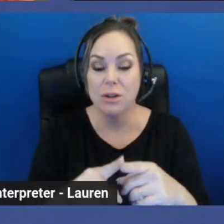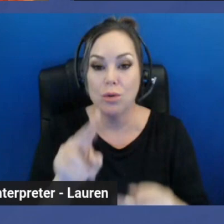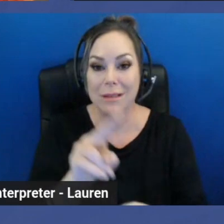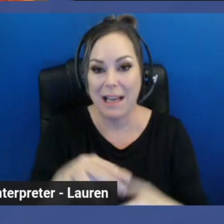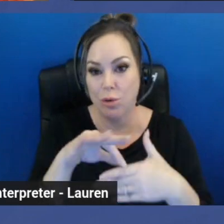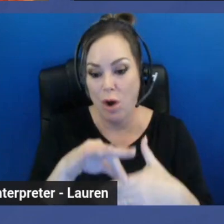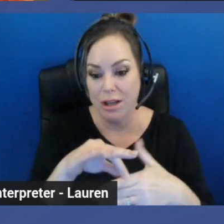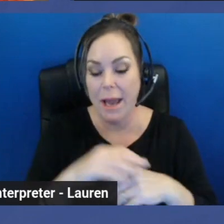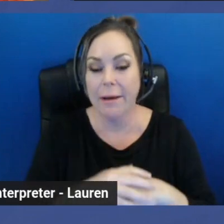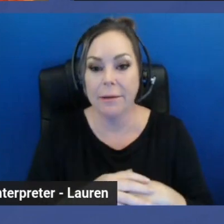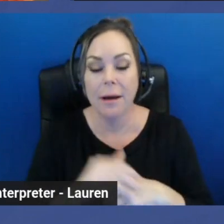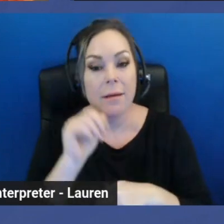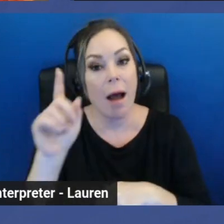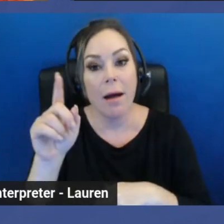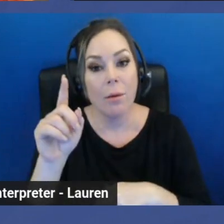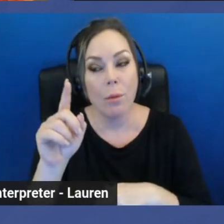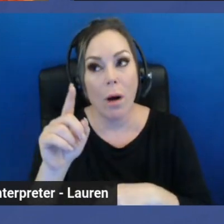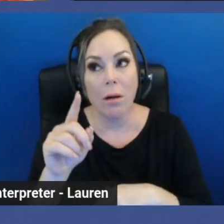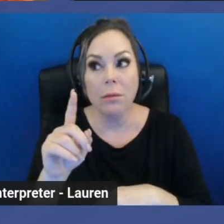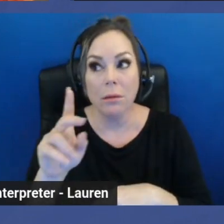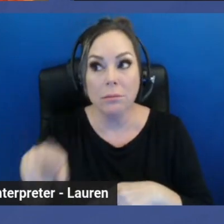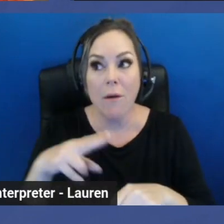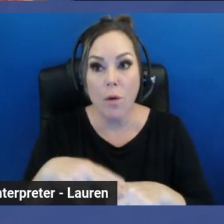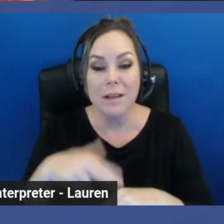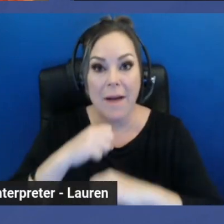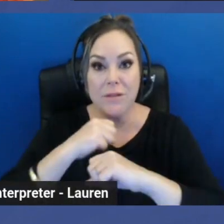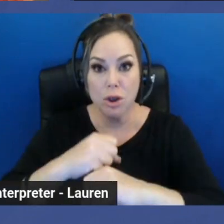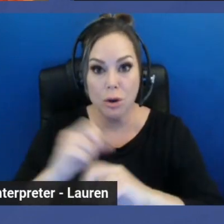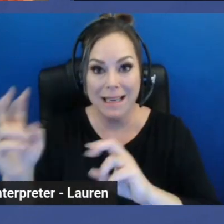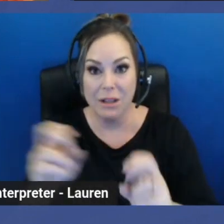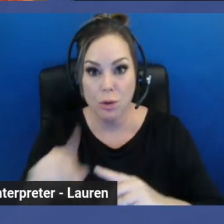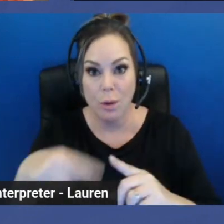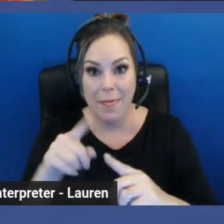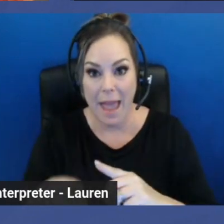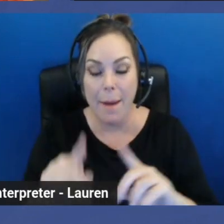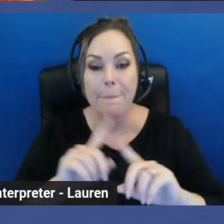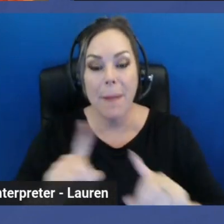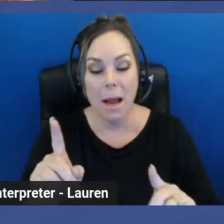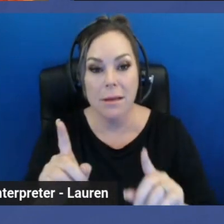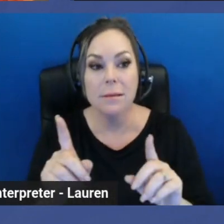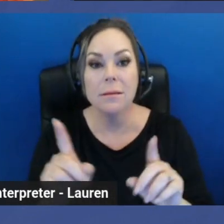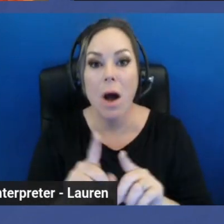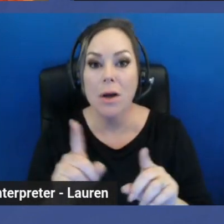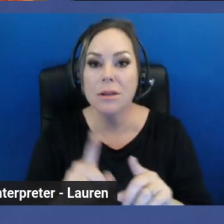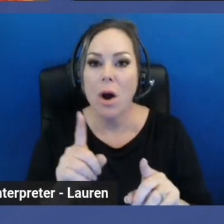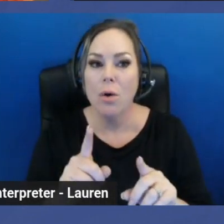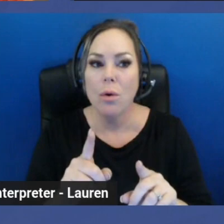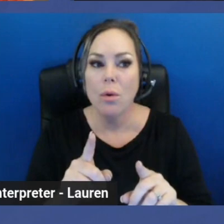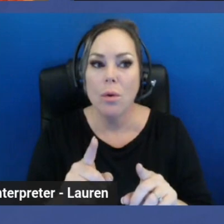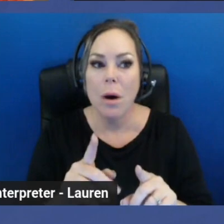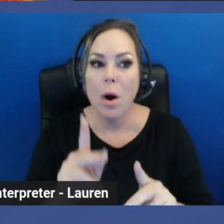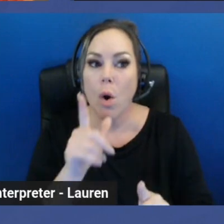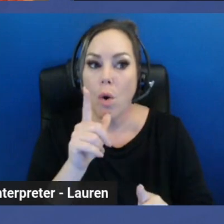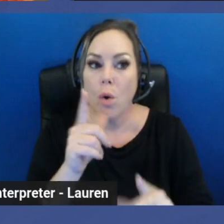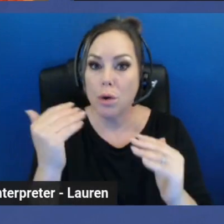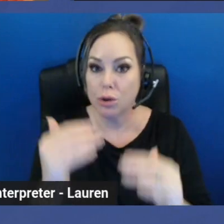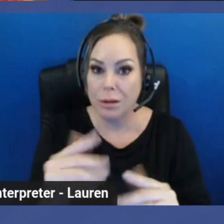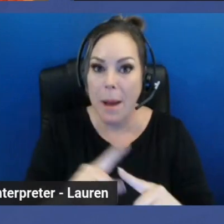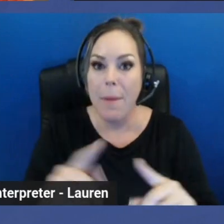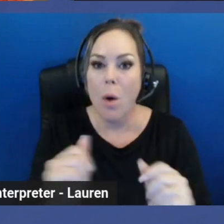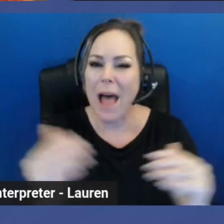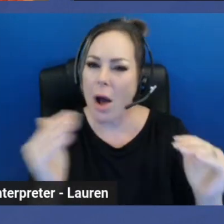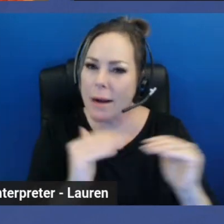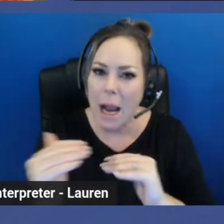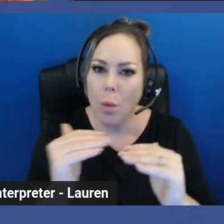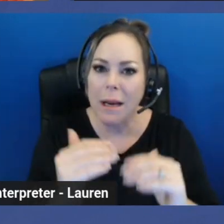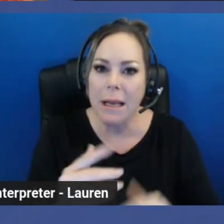content. Not only, never mind the security issues around that, but also those rights there are being restricted without equity, right? So,